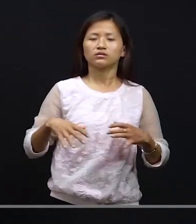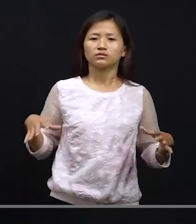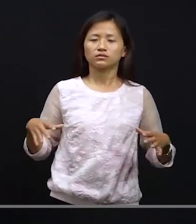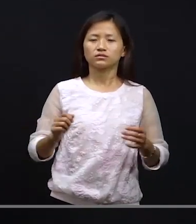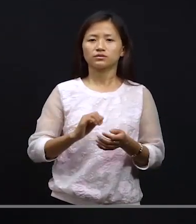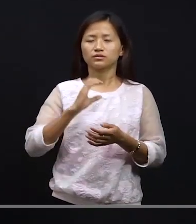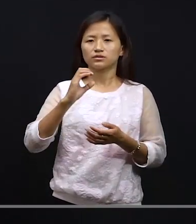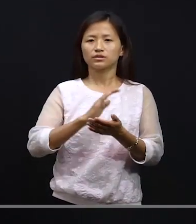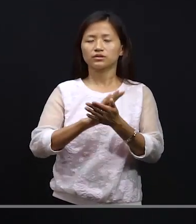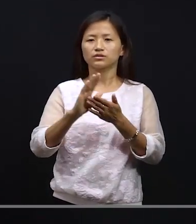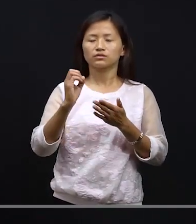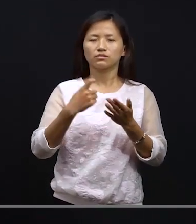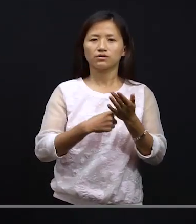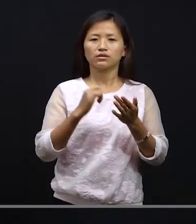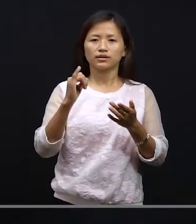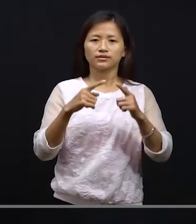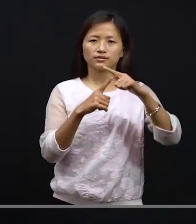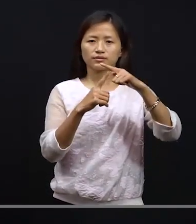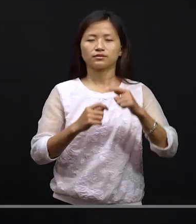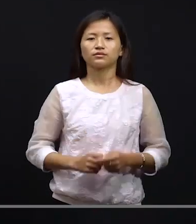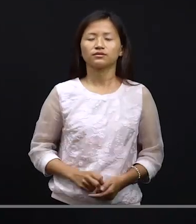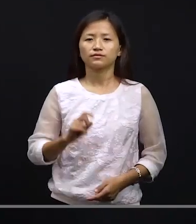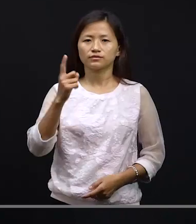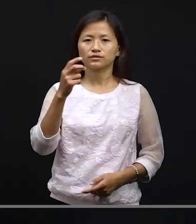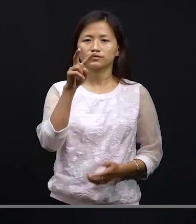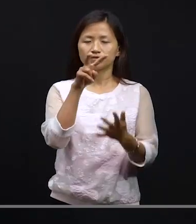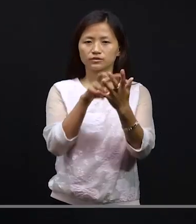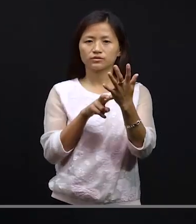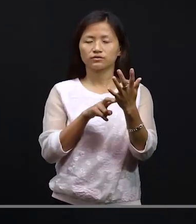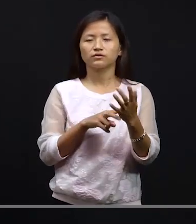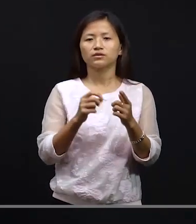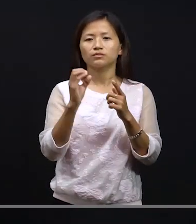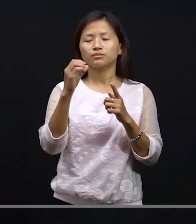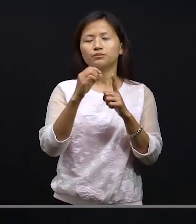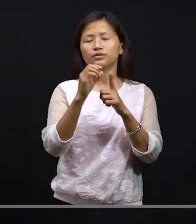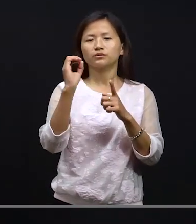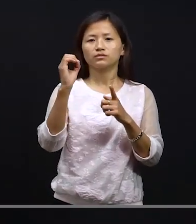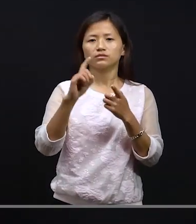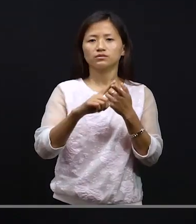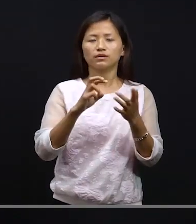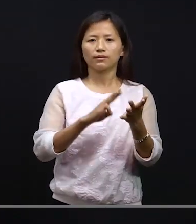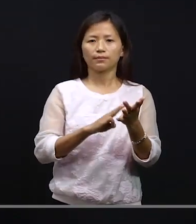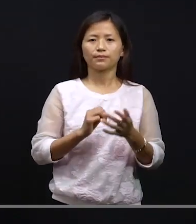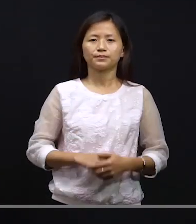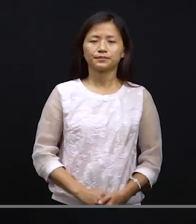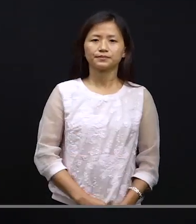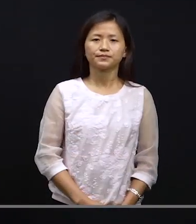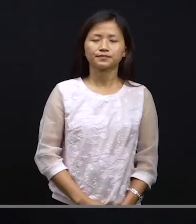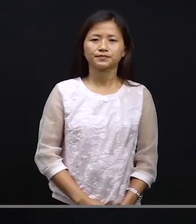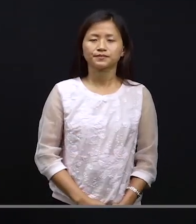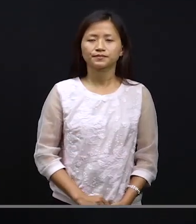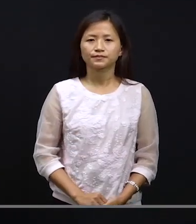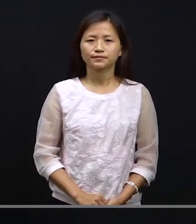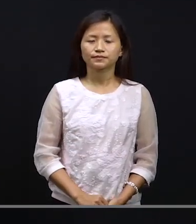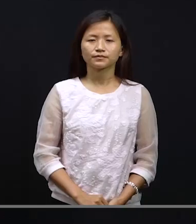the poet has written the first verse of a poem here. We will get to know what it means now,